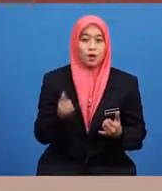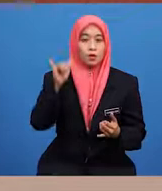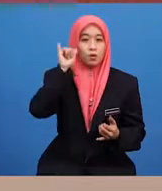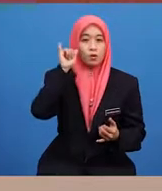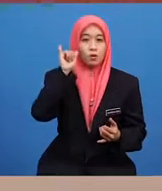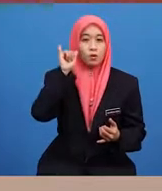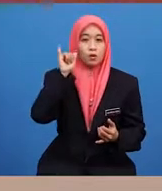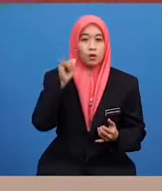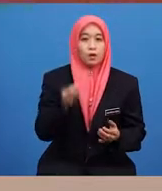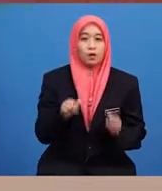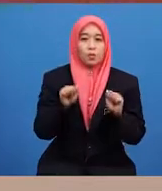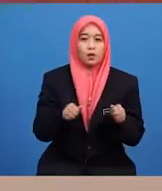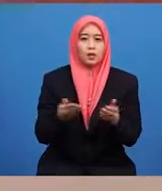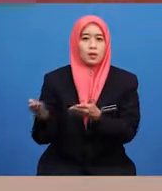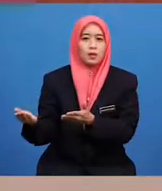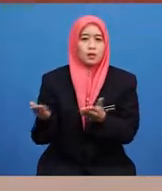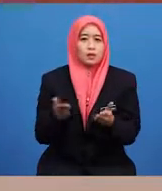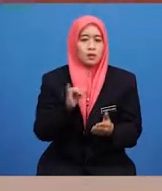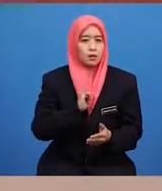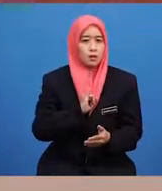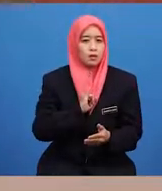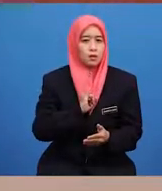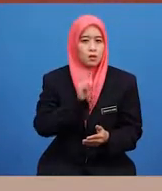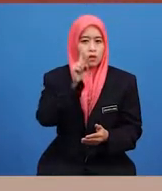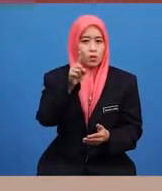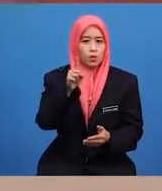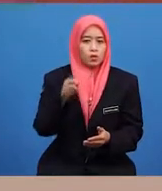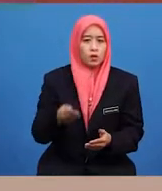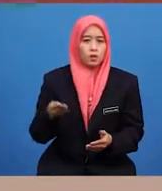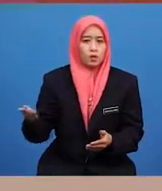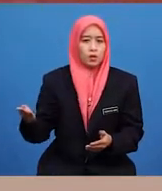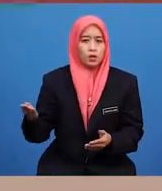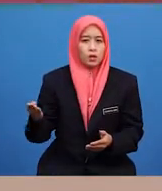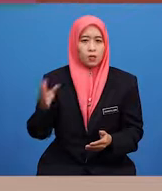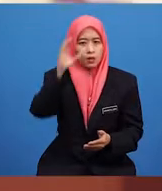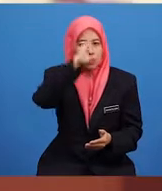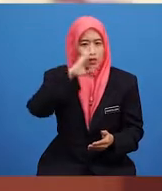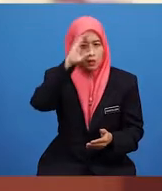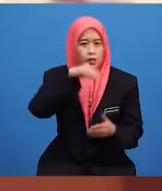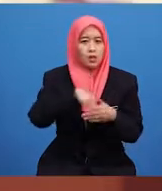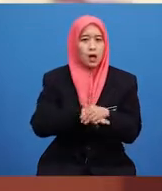me one thing that you can find in the classroom?